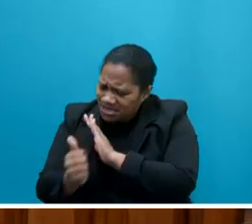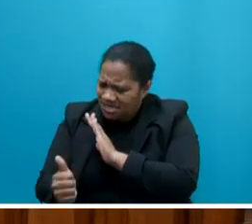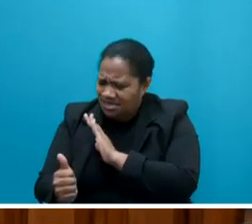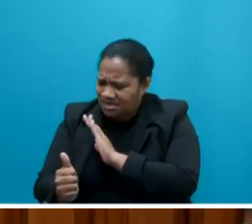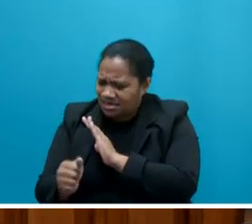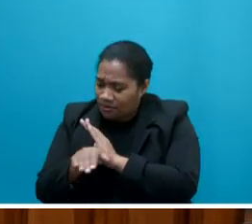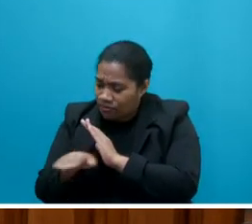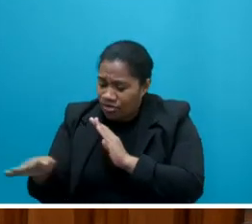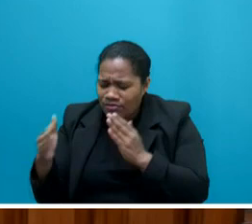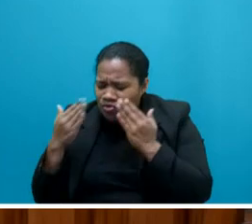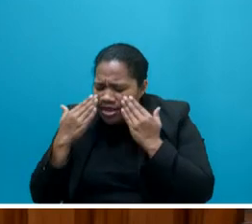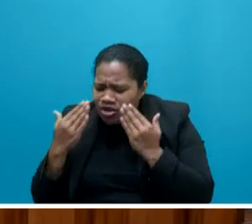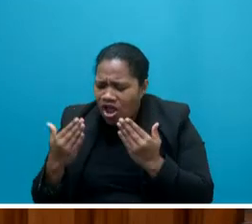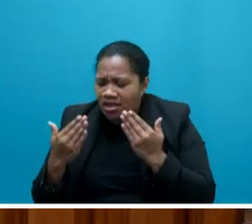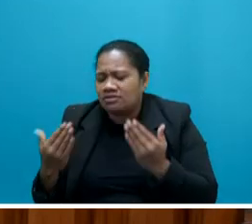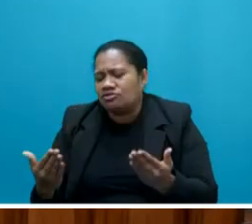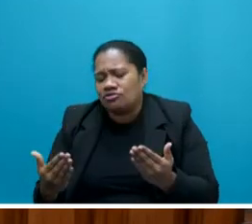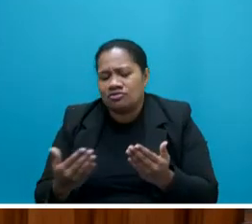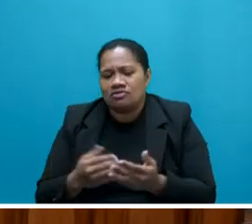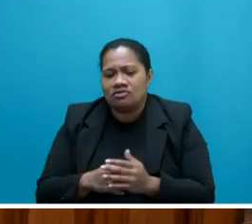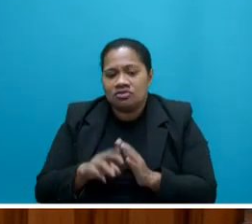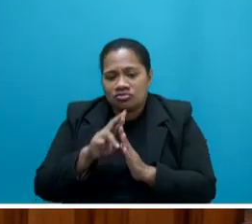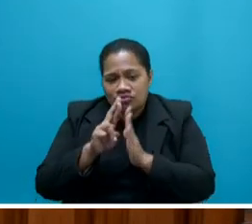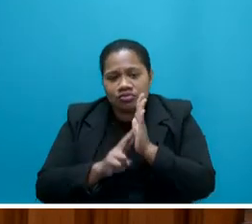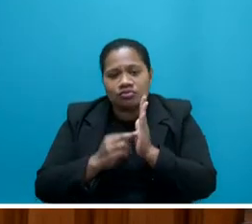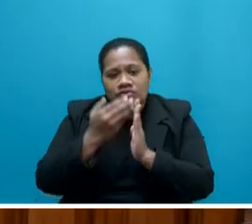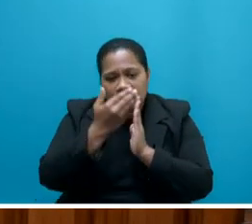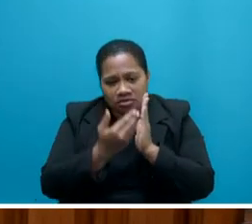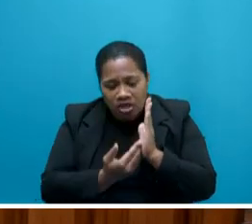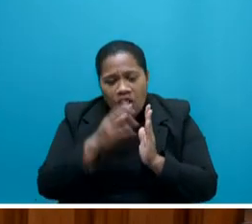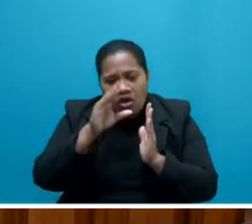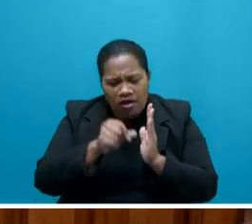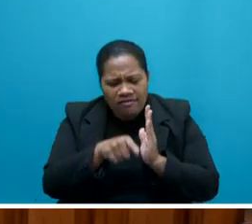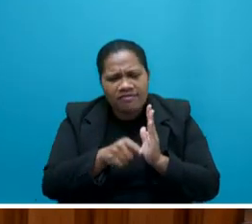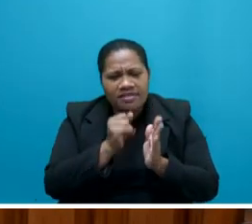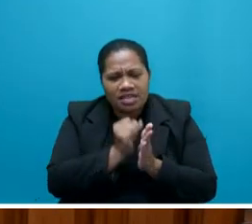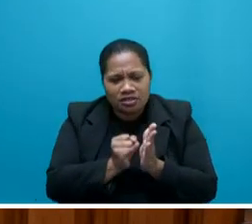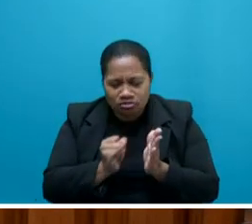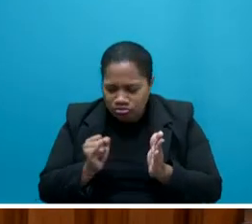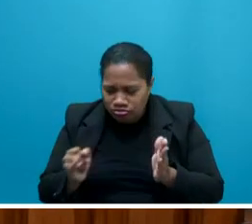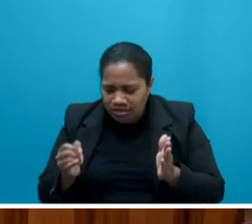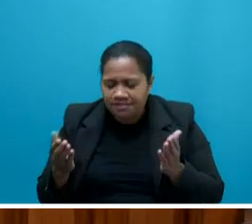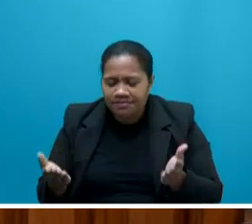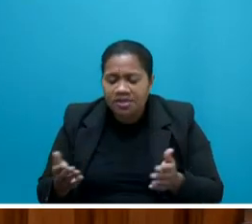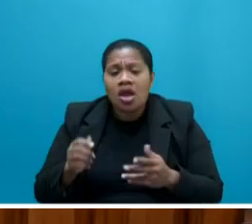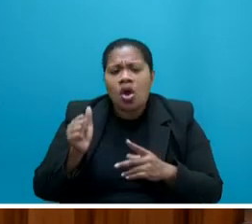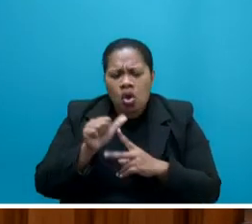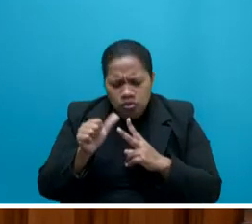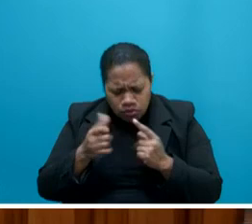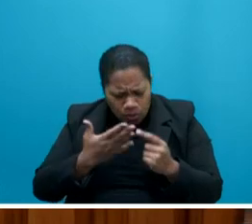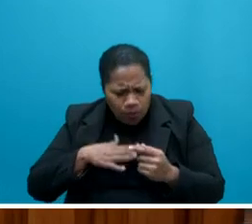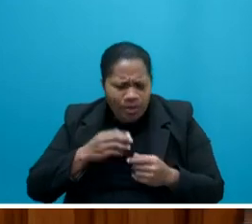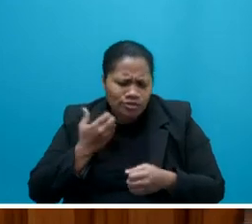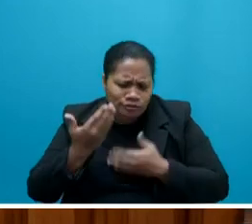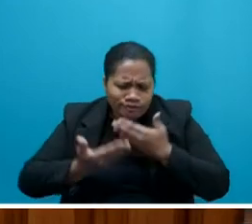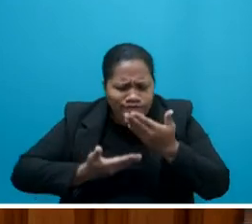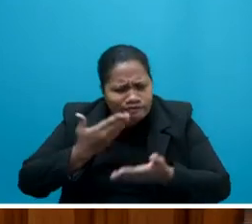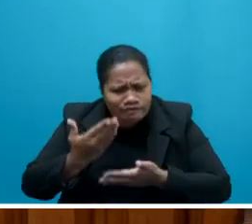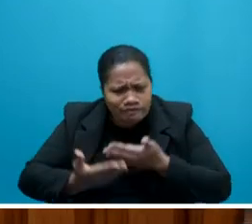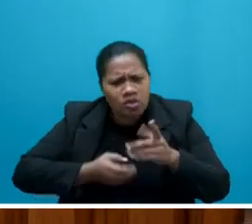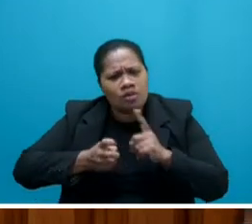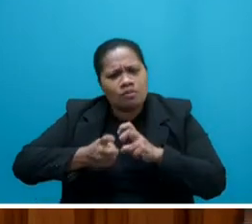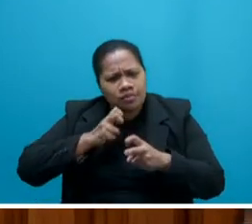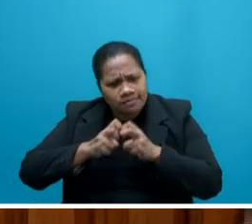of this industry. Mr. Speaker, sir, I must also point out the ongoing problems and